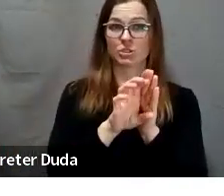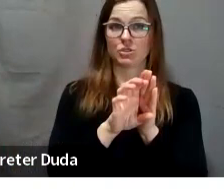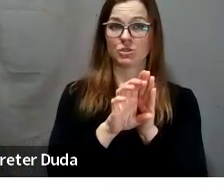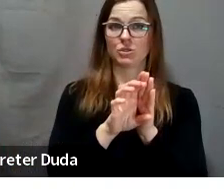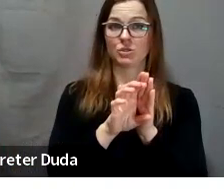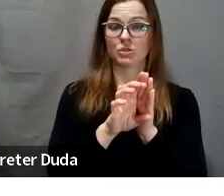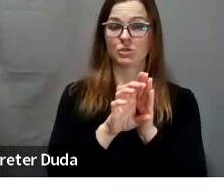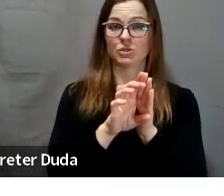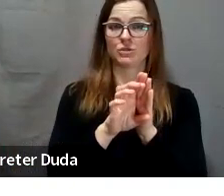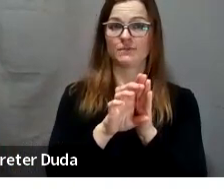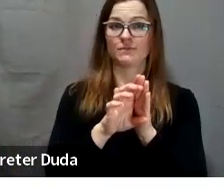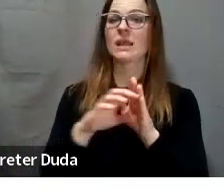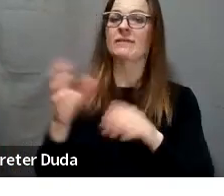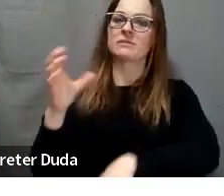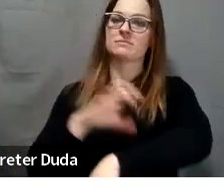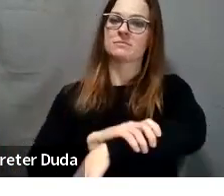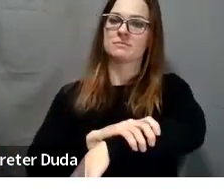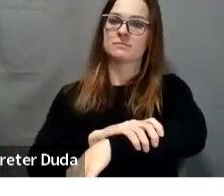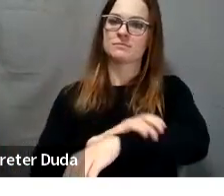hand tool that has an arm cuff,